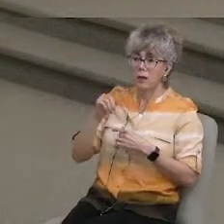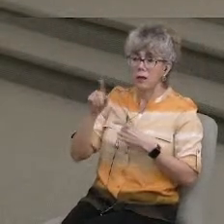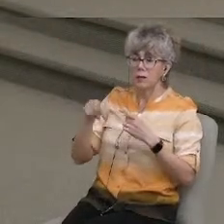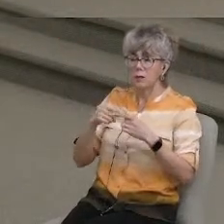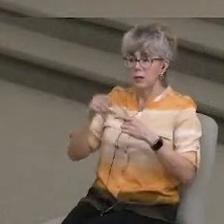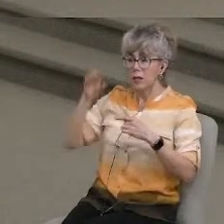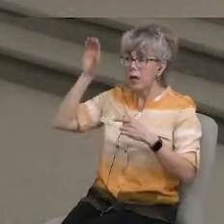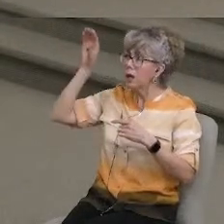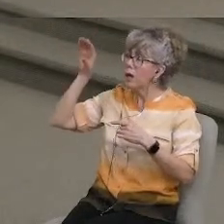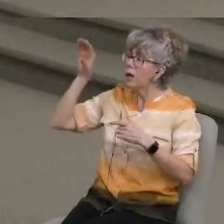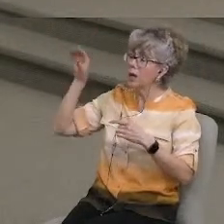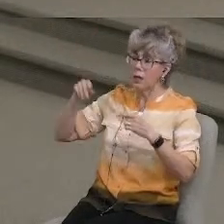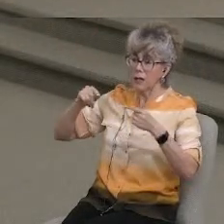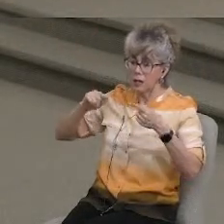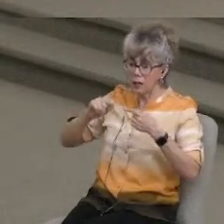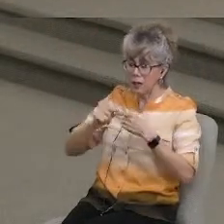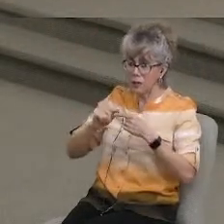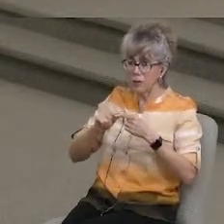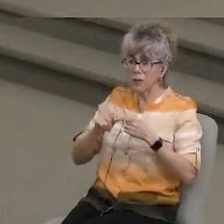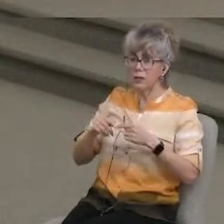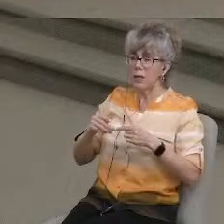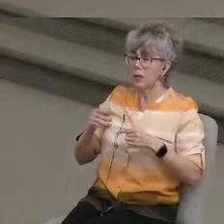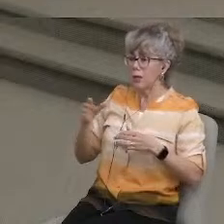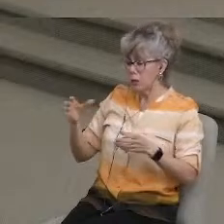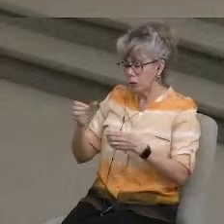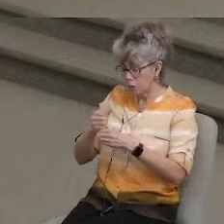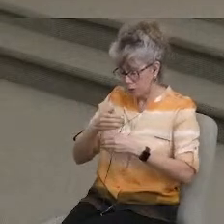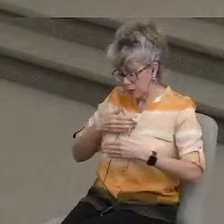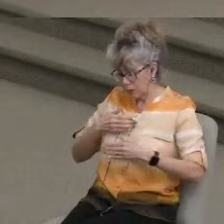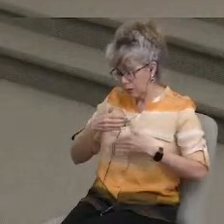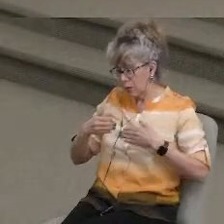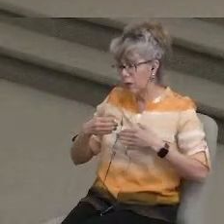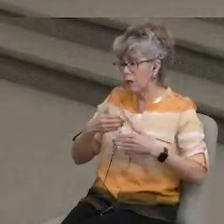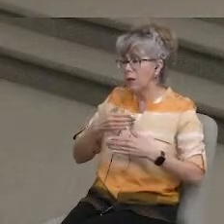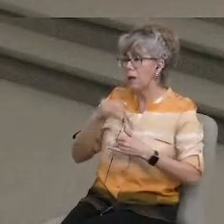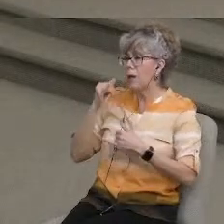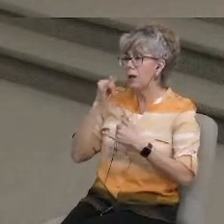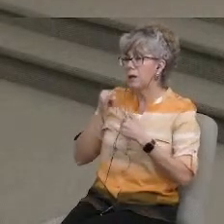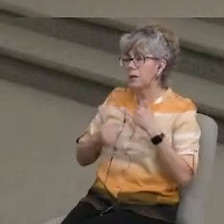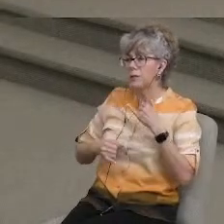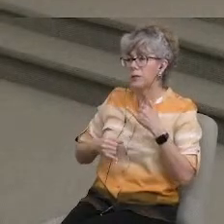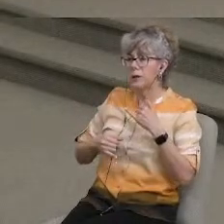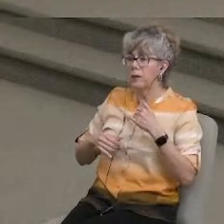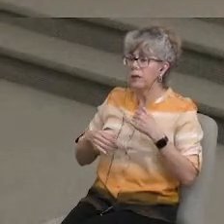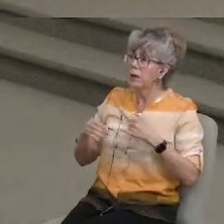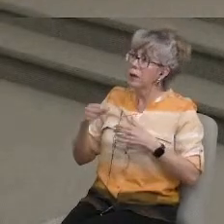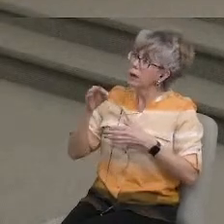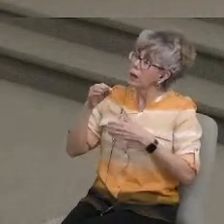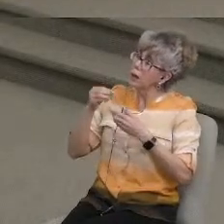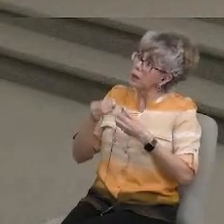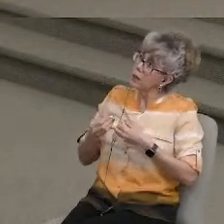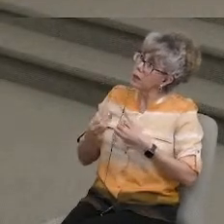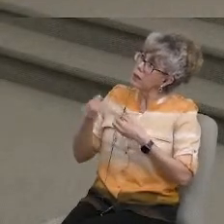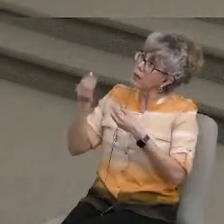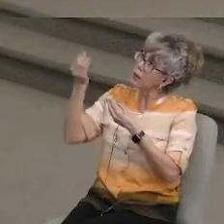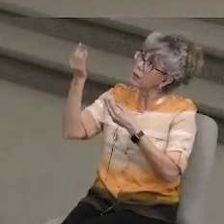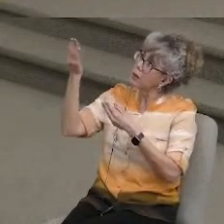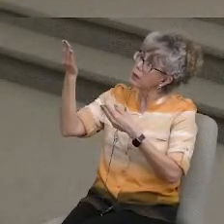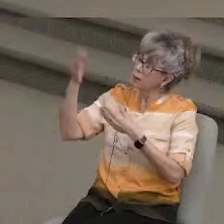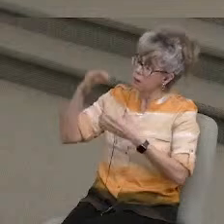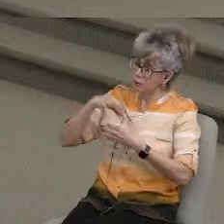agony, he took his last breath. He committed his spirit to the Father, and he